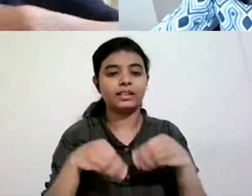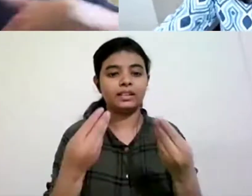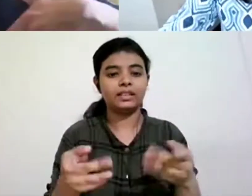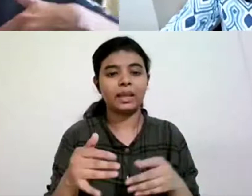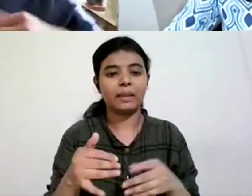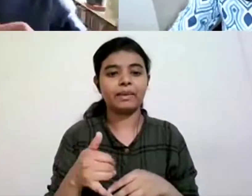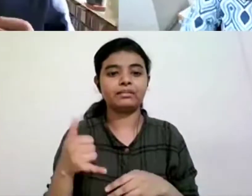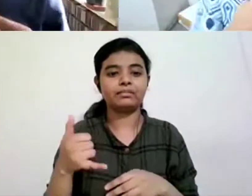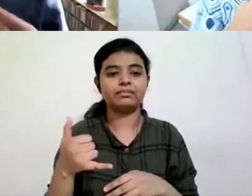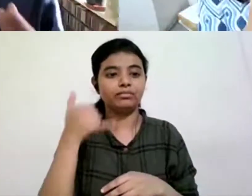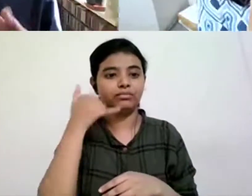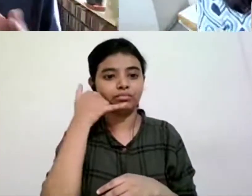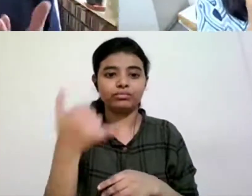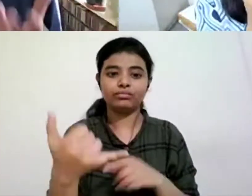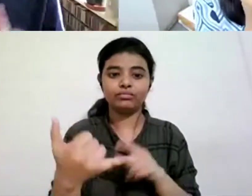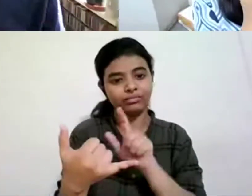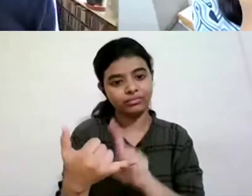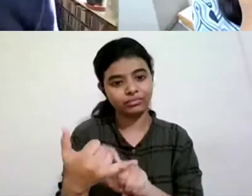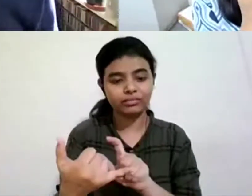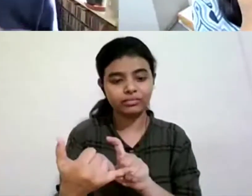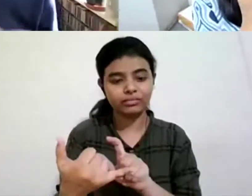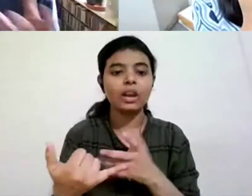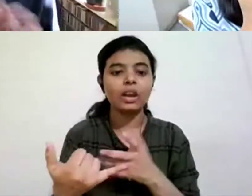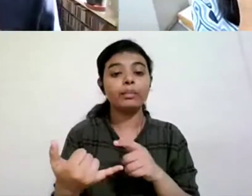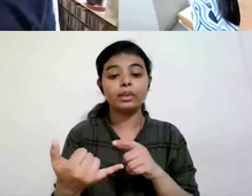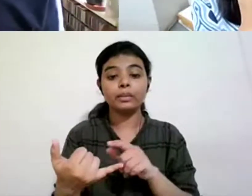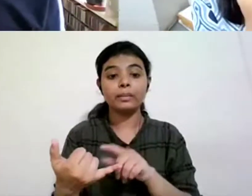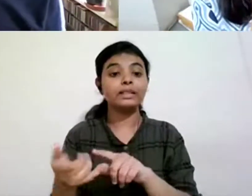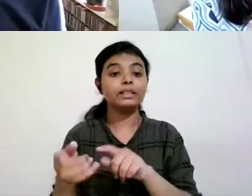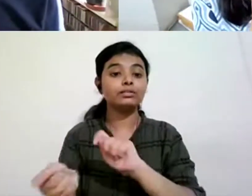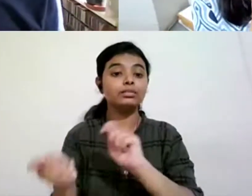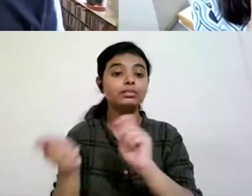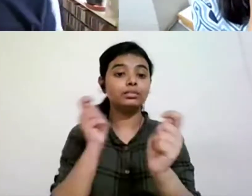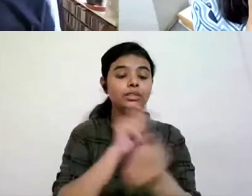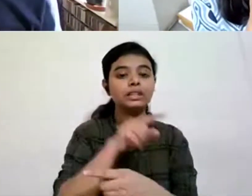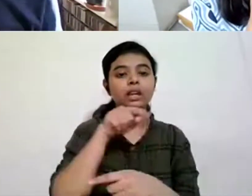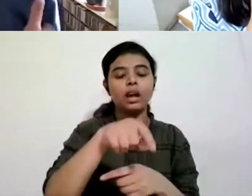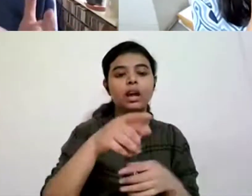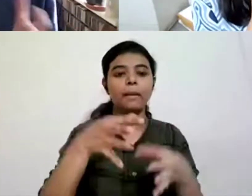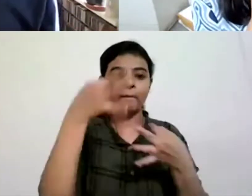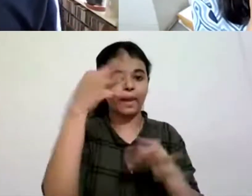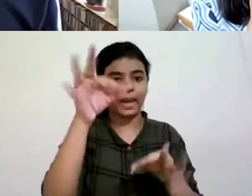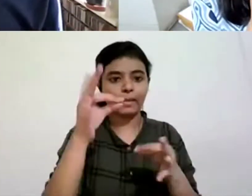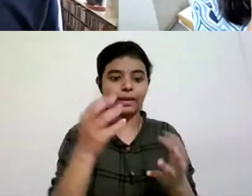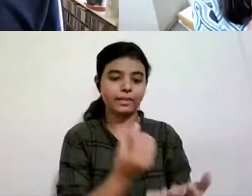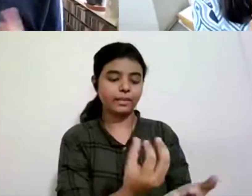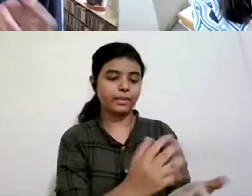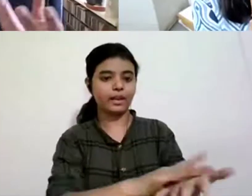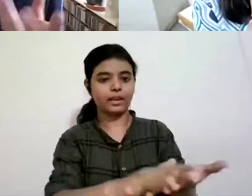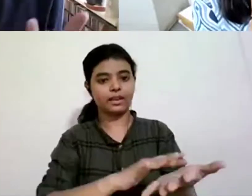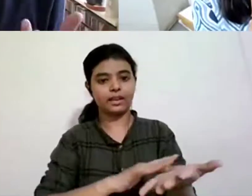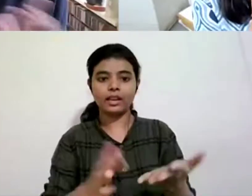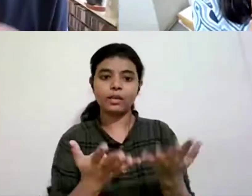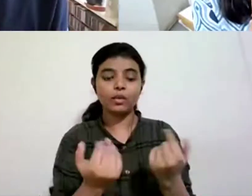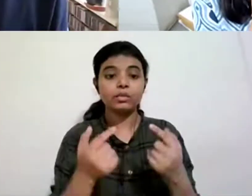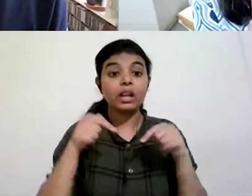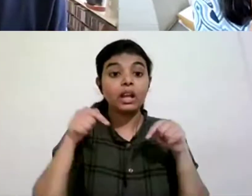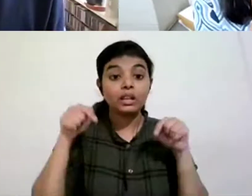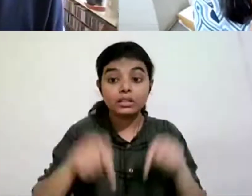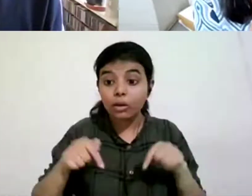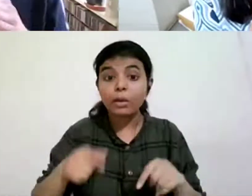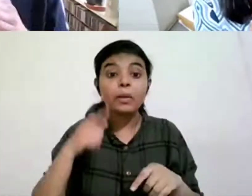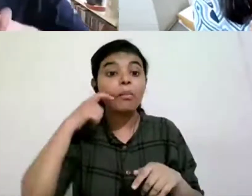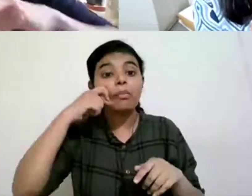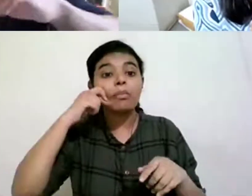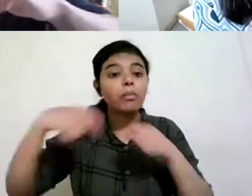mobile tactile map was produced out of paper, cardboard, for example, while today everything has to be made out of